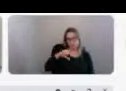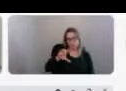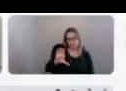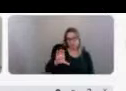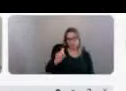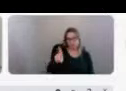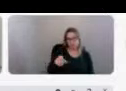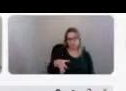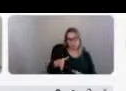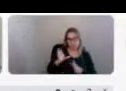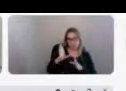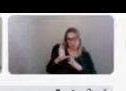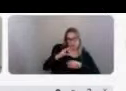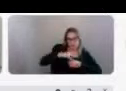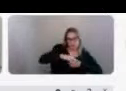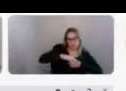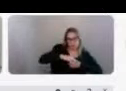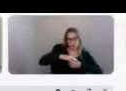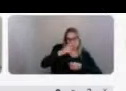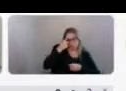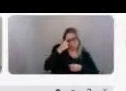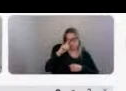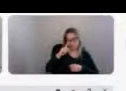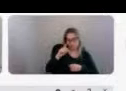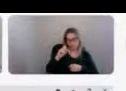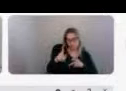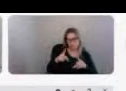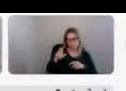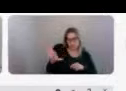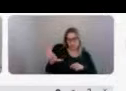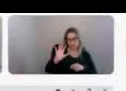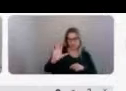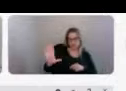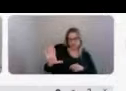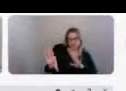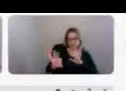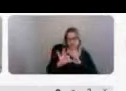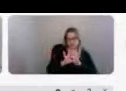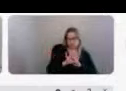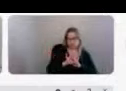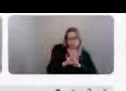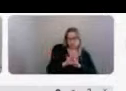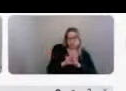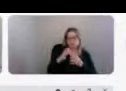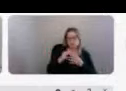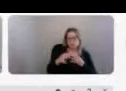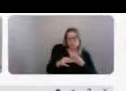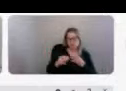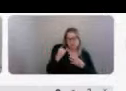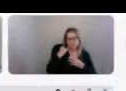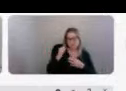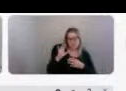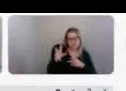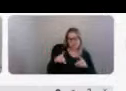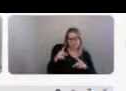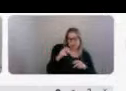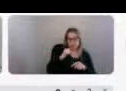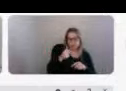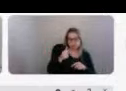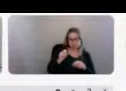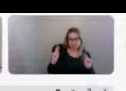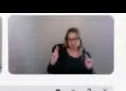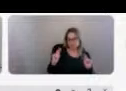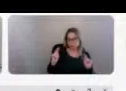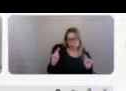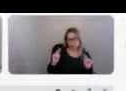be allowed to vote for candidates of their choice even if the candidate is a non-minority